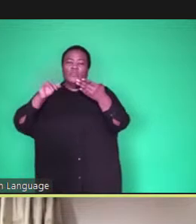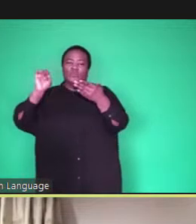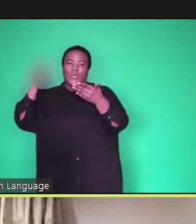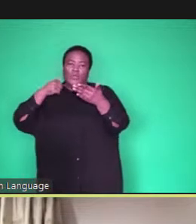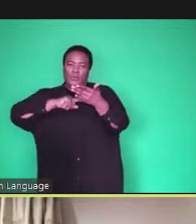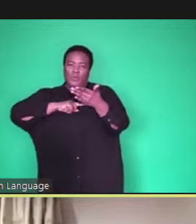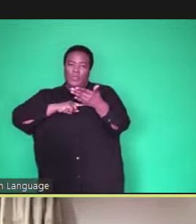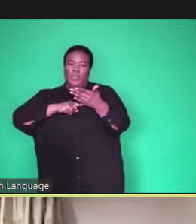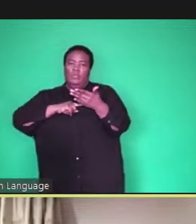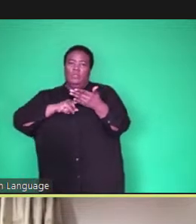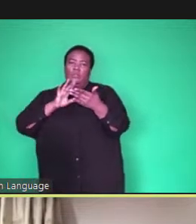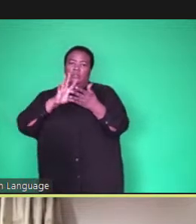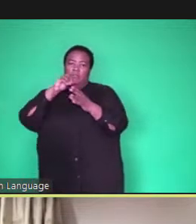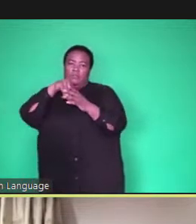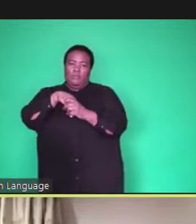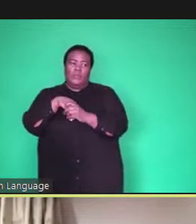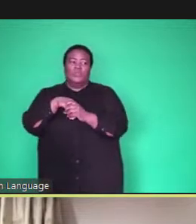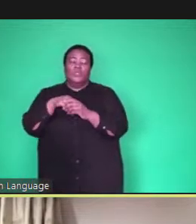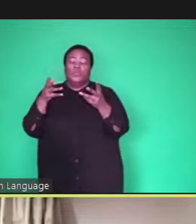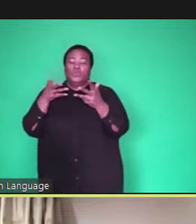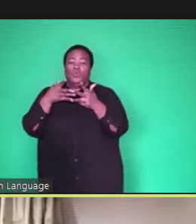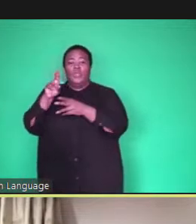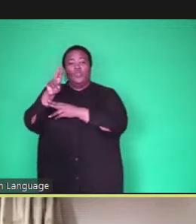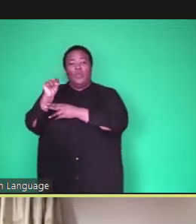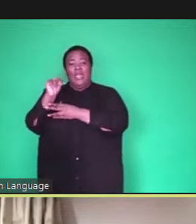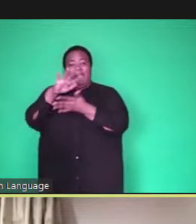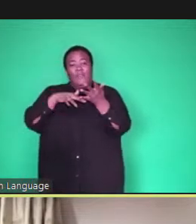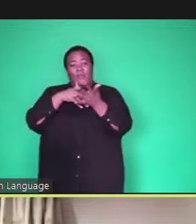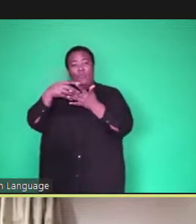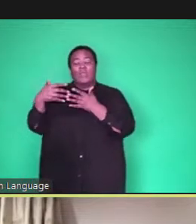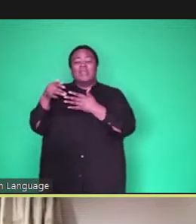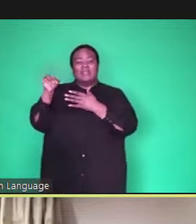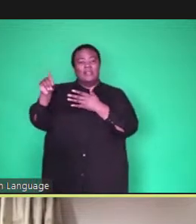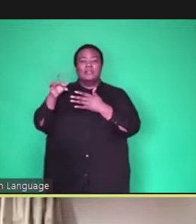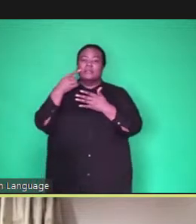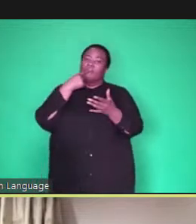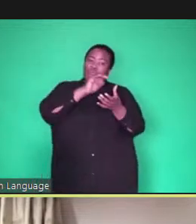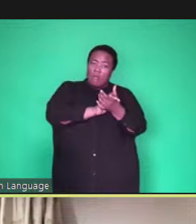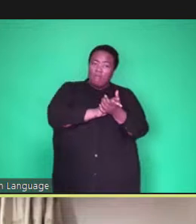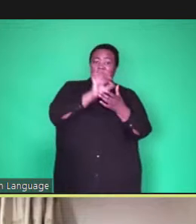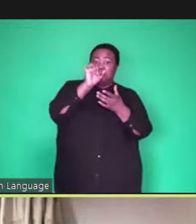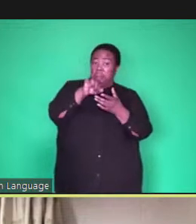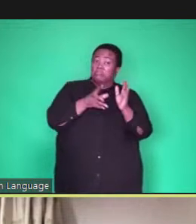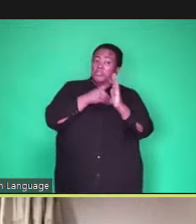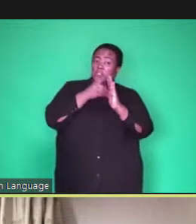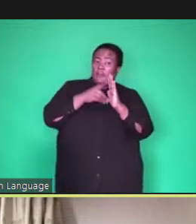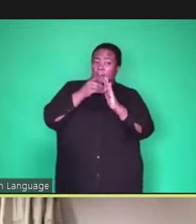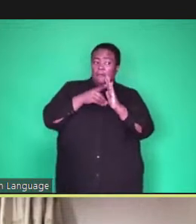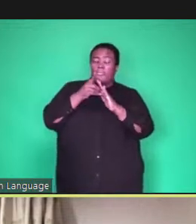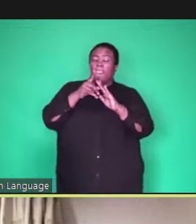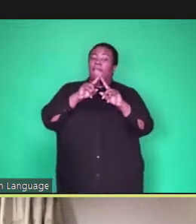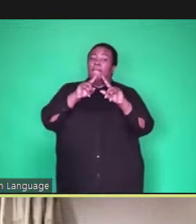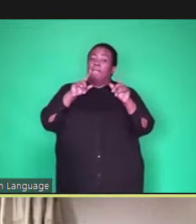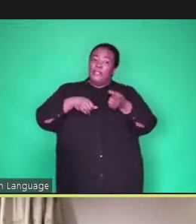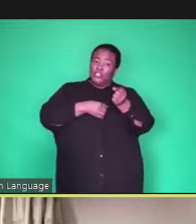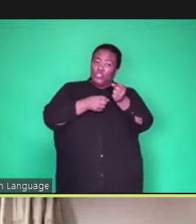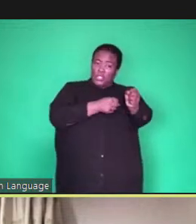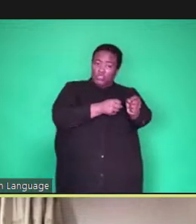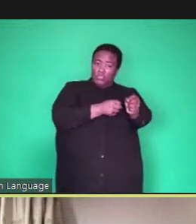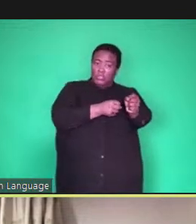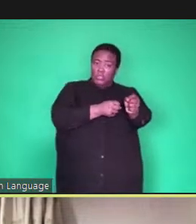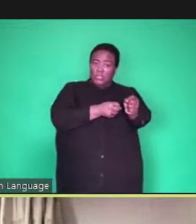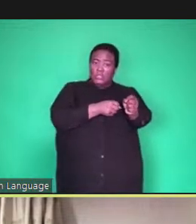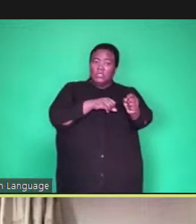years with the UN framework. These are definitely promising developments. The strategy in particular is